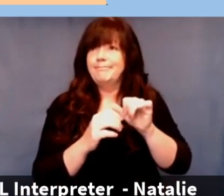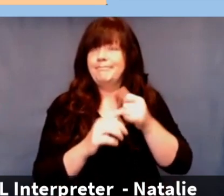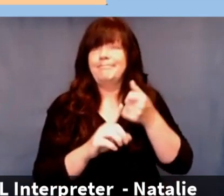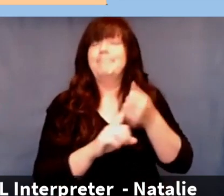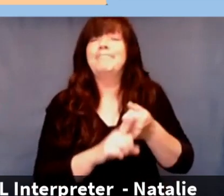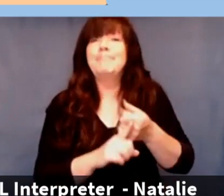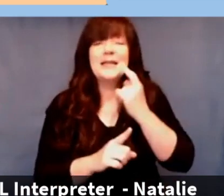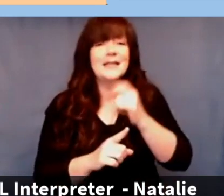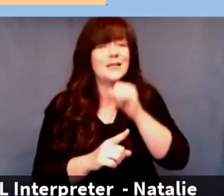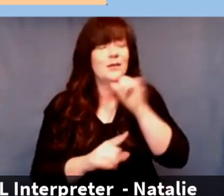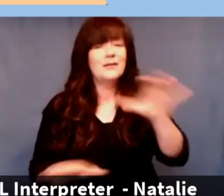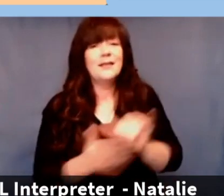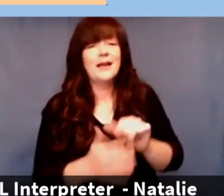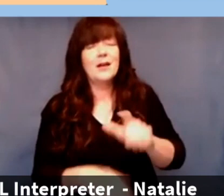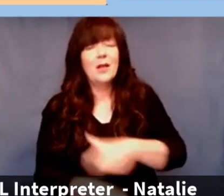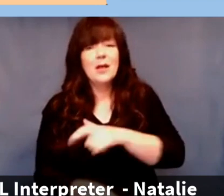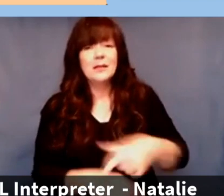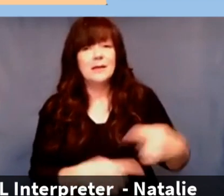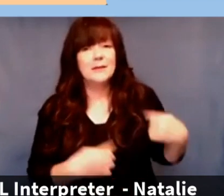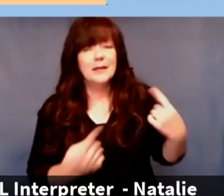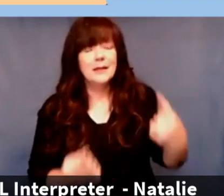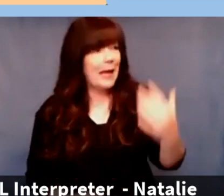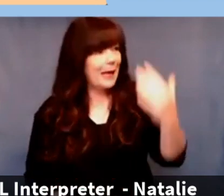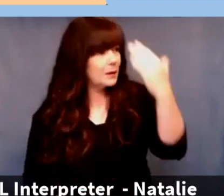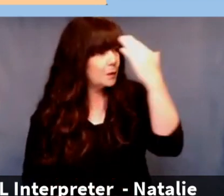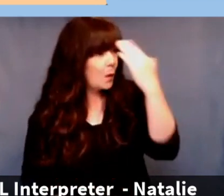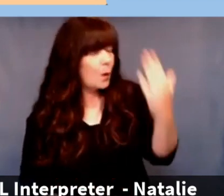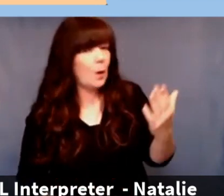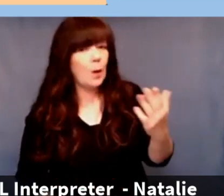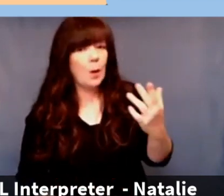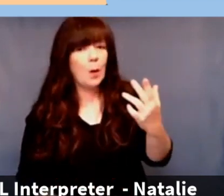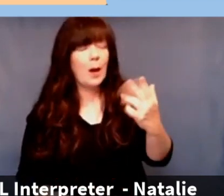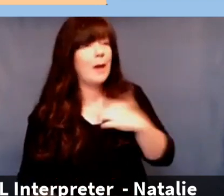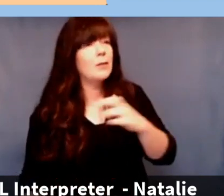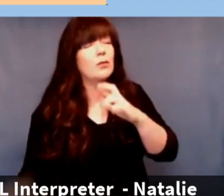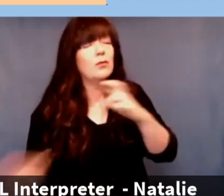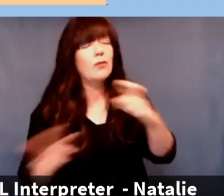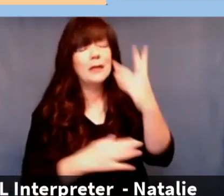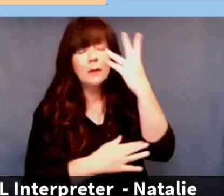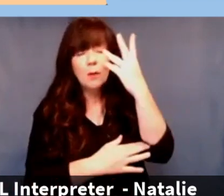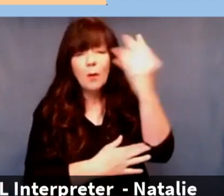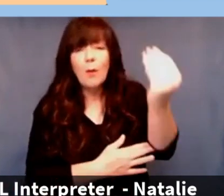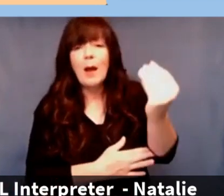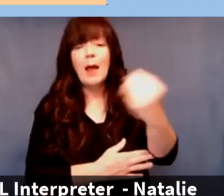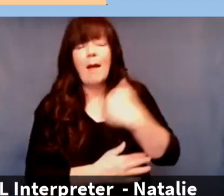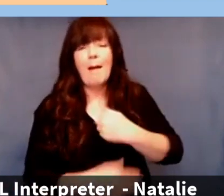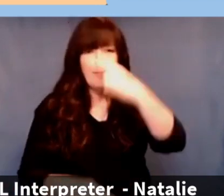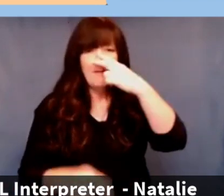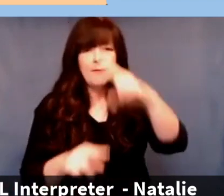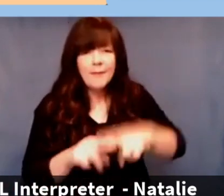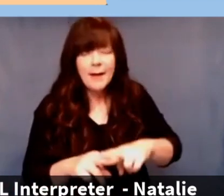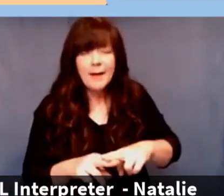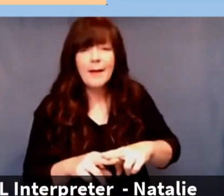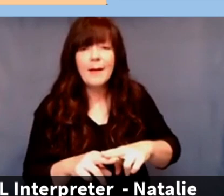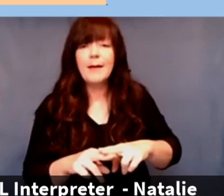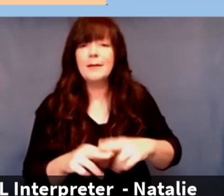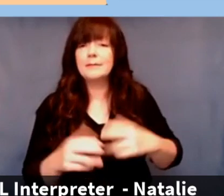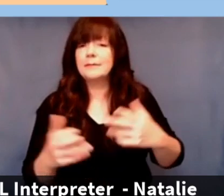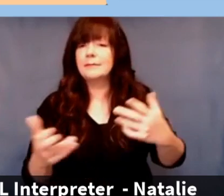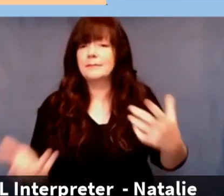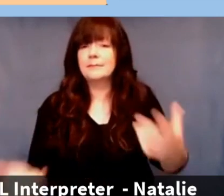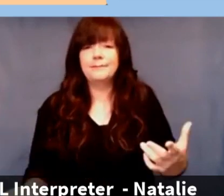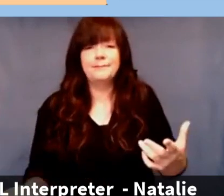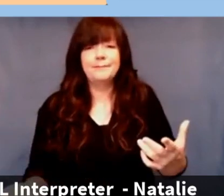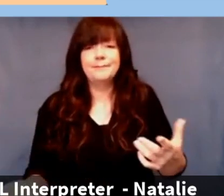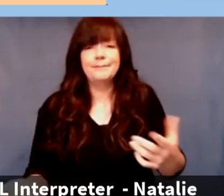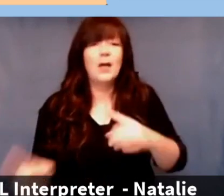I know. I look at it and I'm just like, I'm so ready to go out. I'm ready to have fun. I'm ready to go to like,